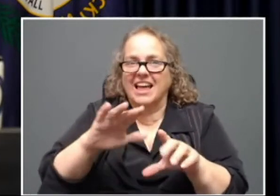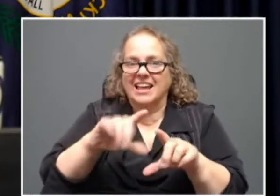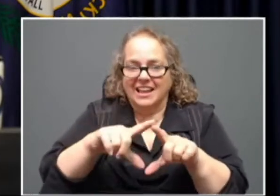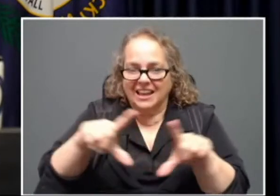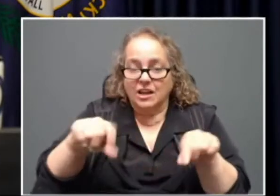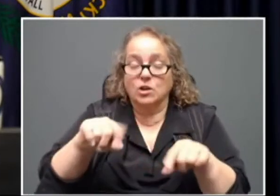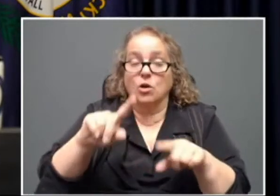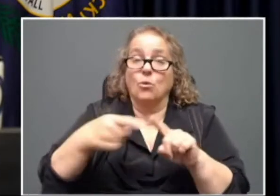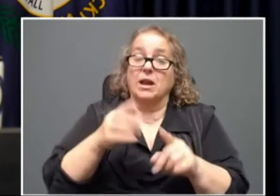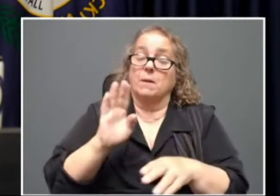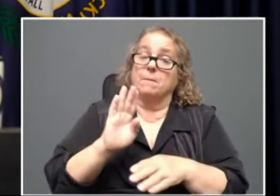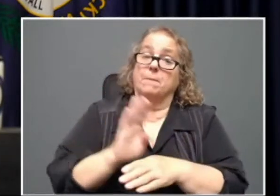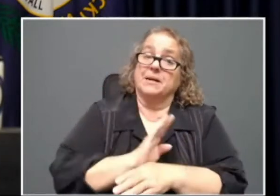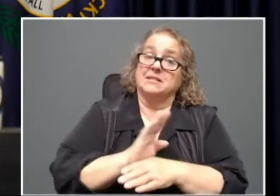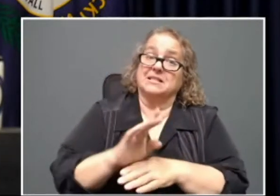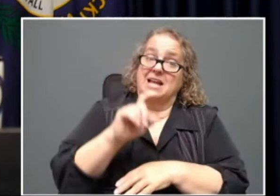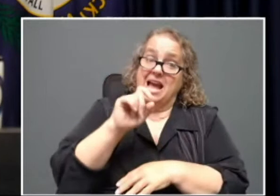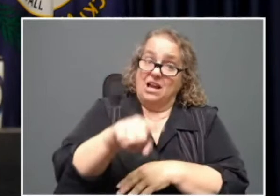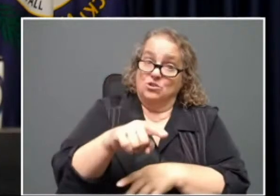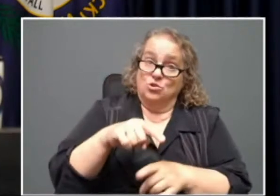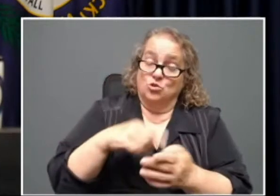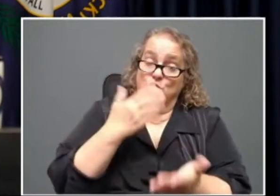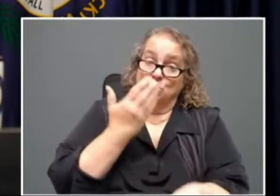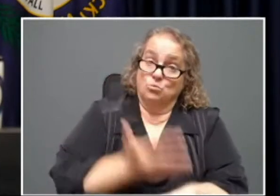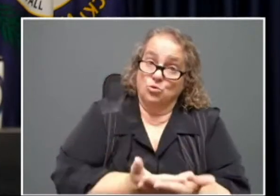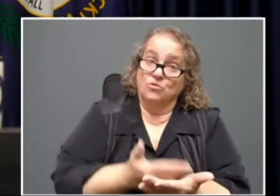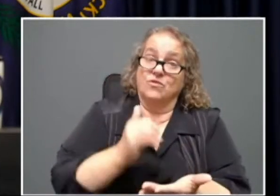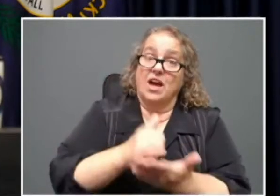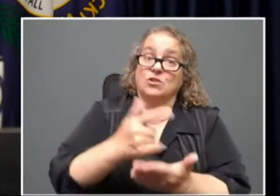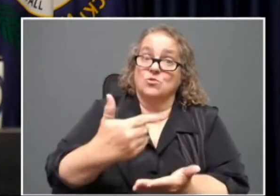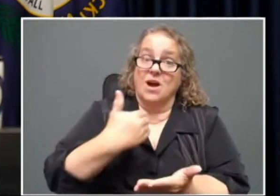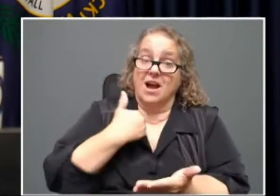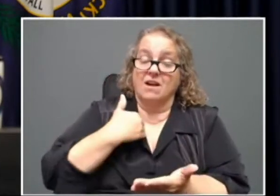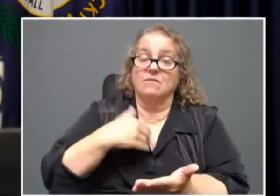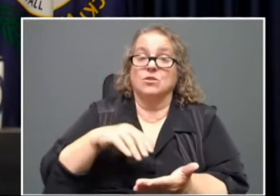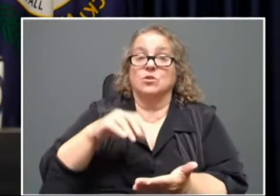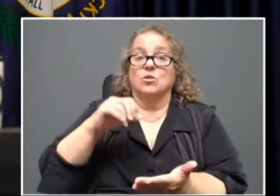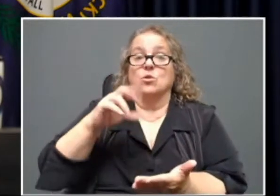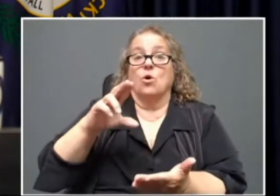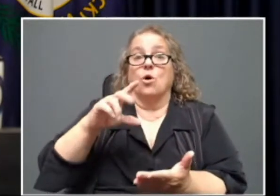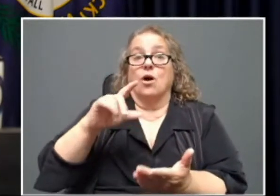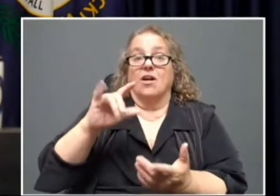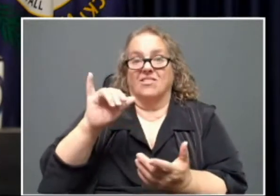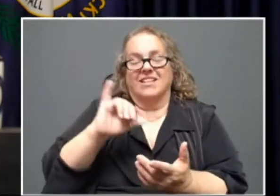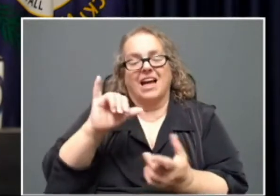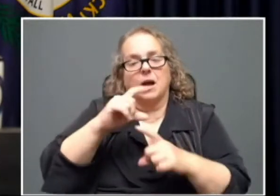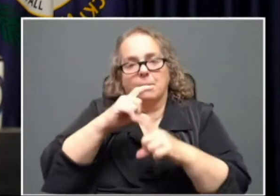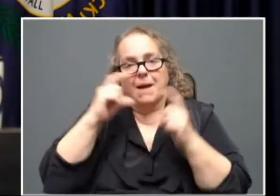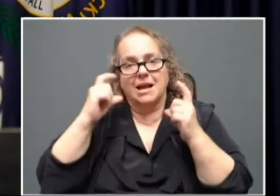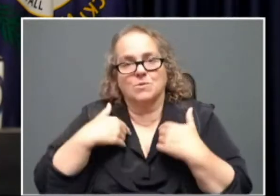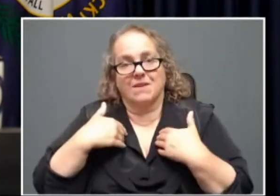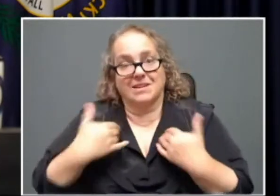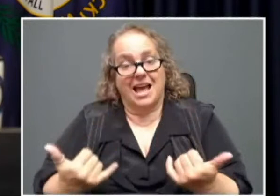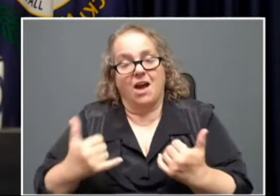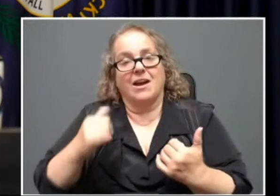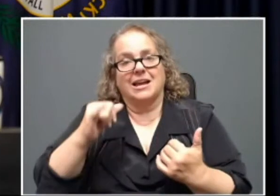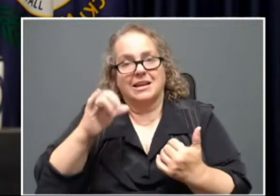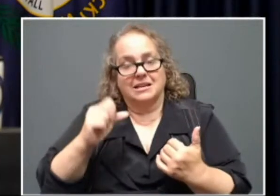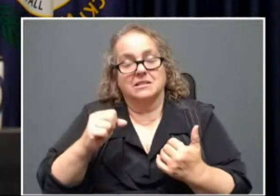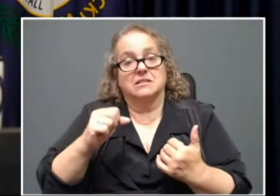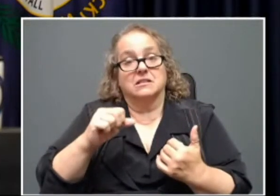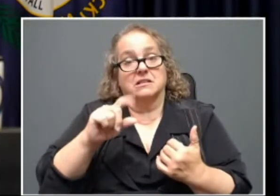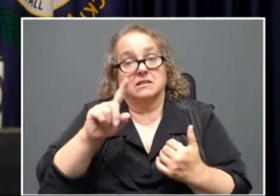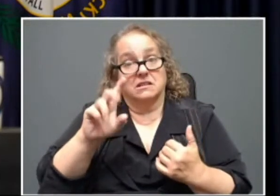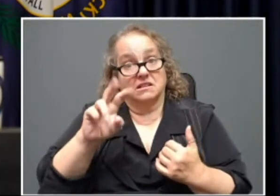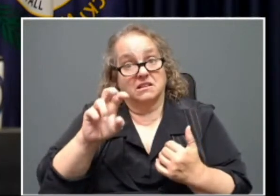to prove that they're vaccinated for this masking portion we're in right now, is a photo considered an